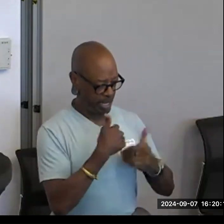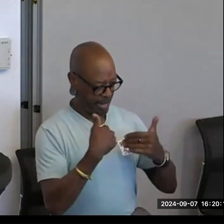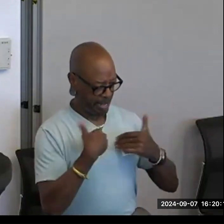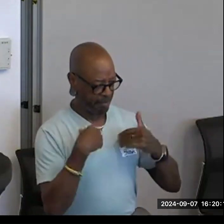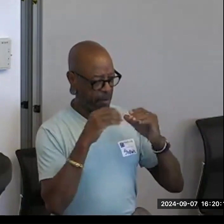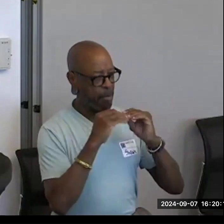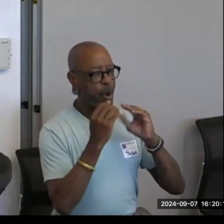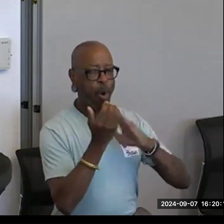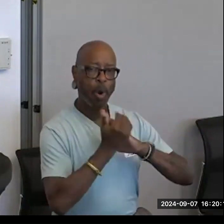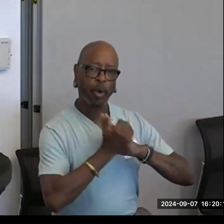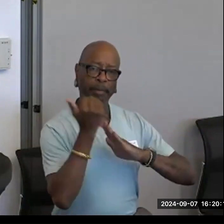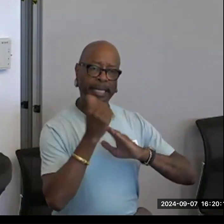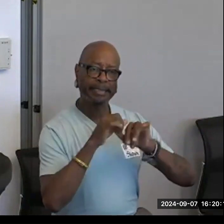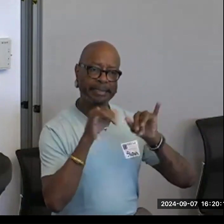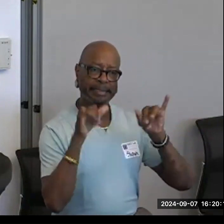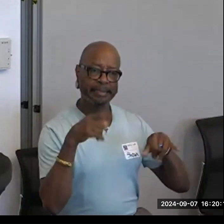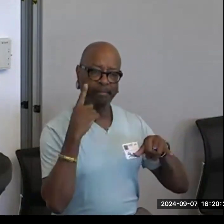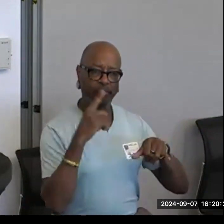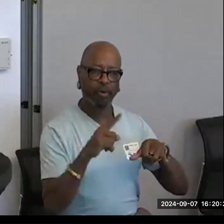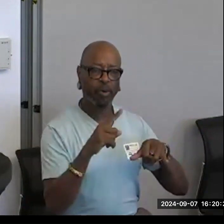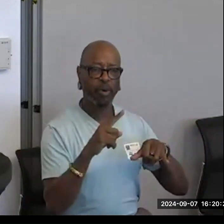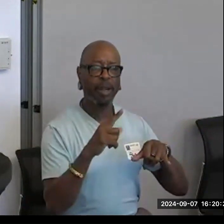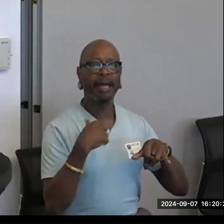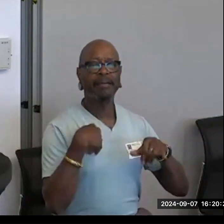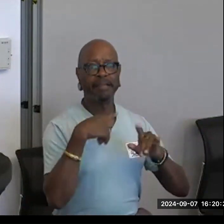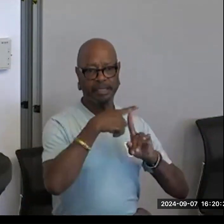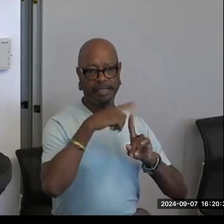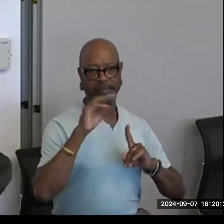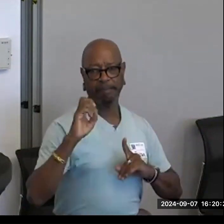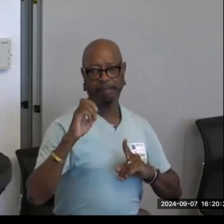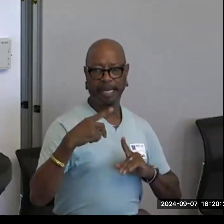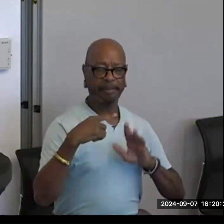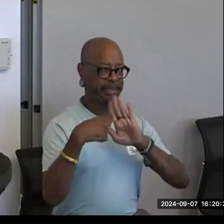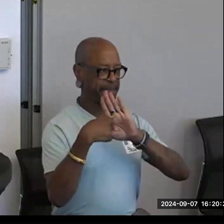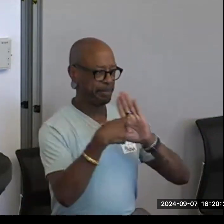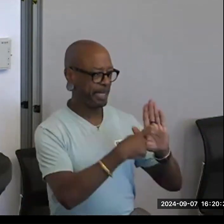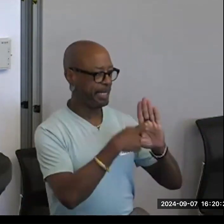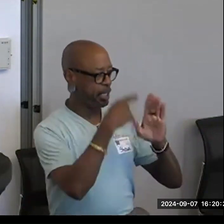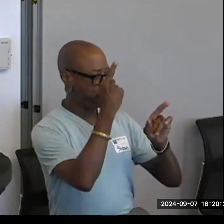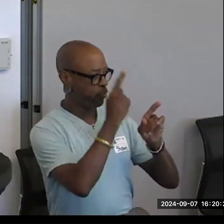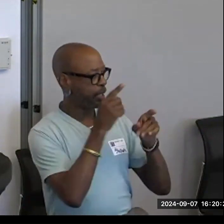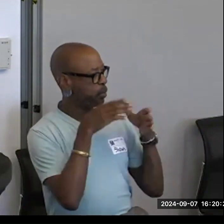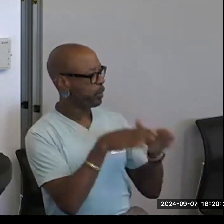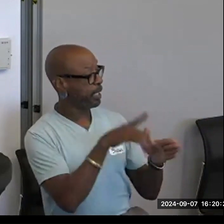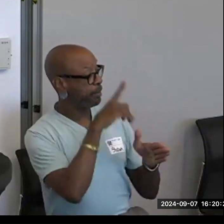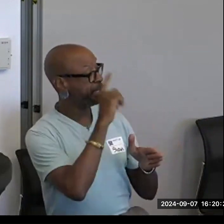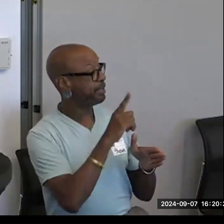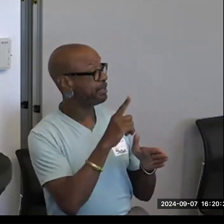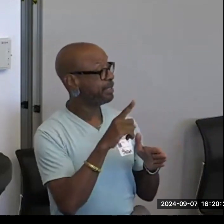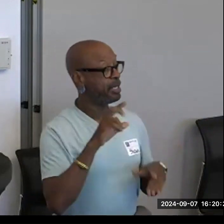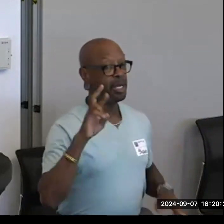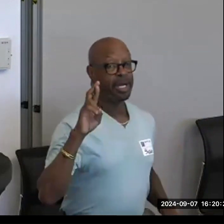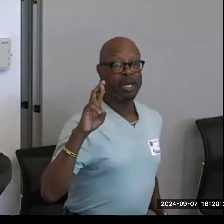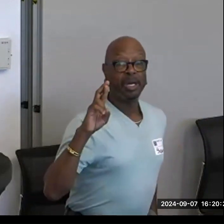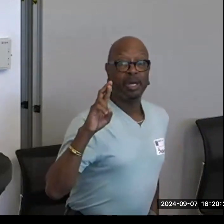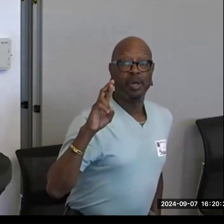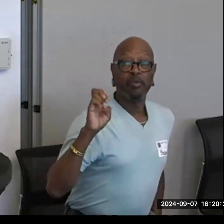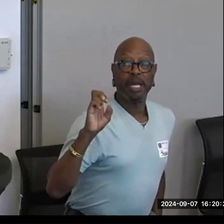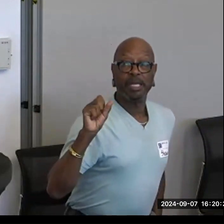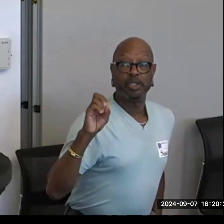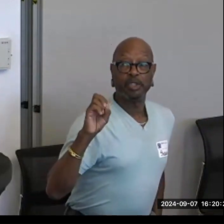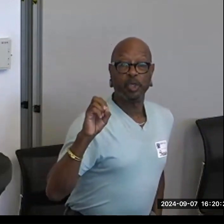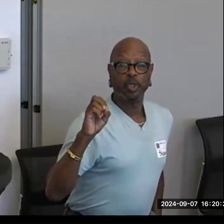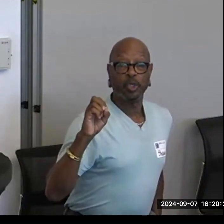more automatic system for getting a TMAP displayed in the right way? Because it's different resolution on the